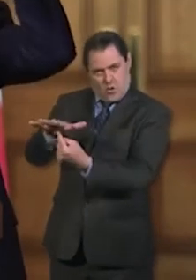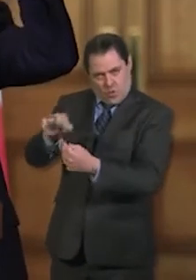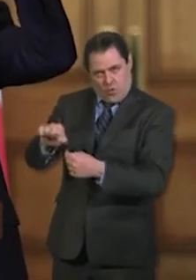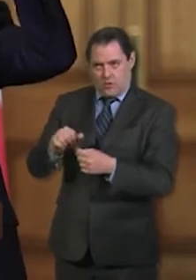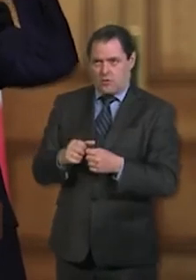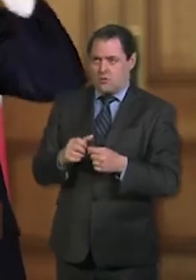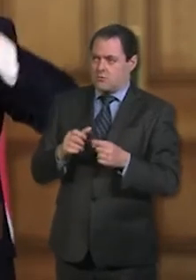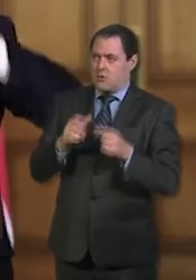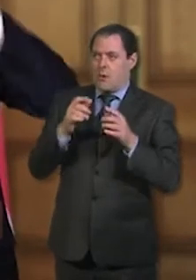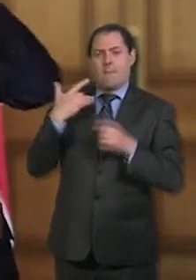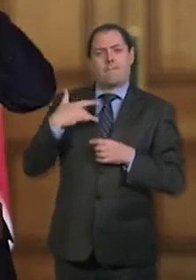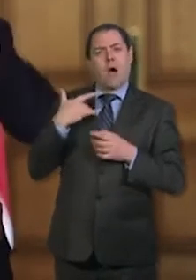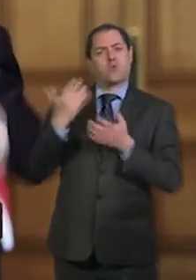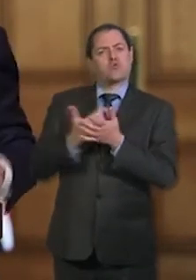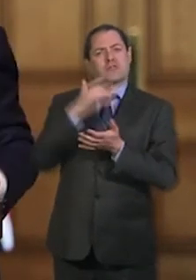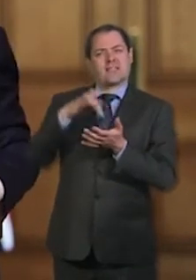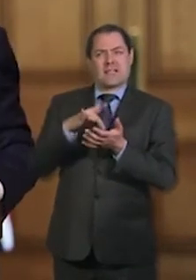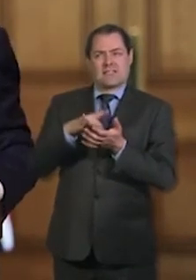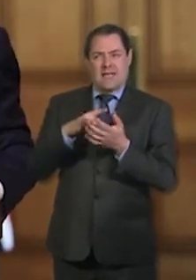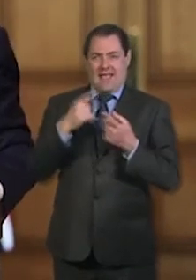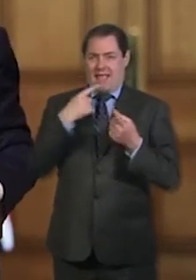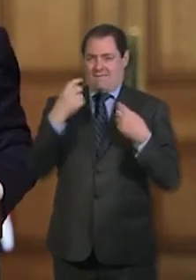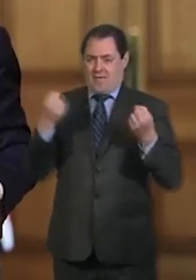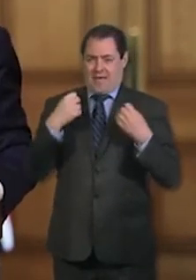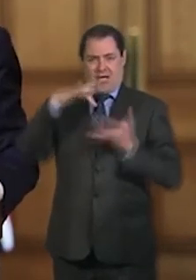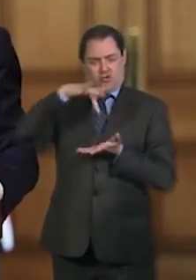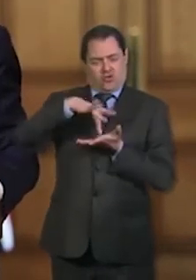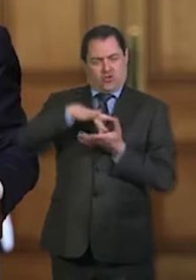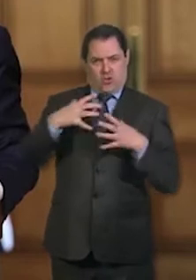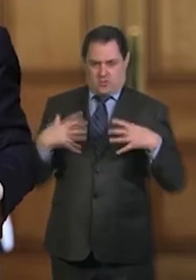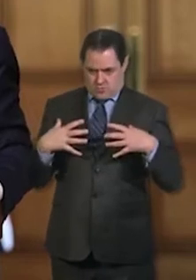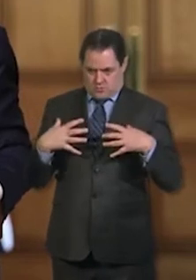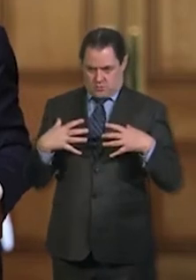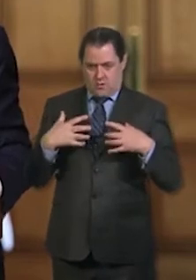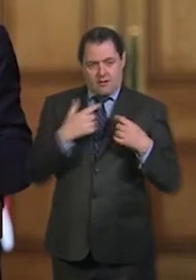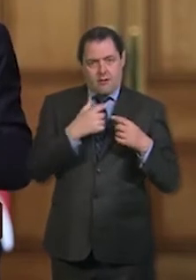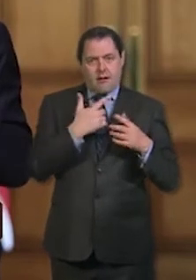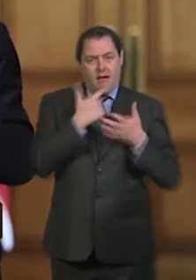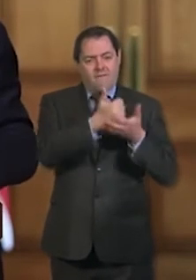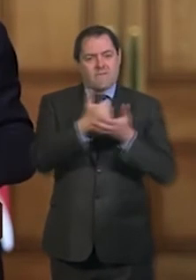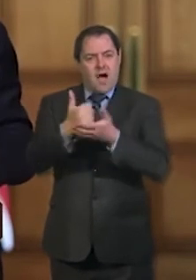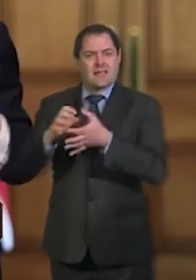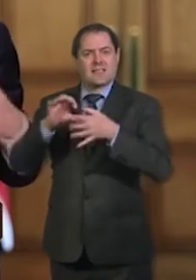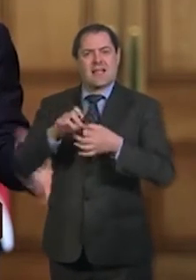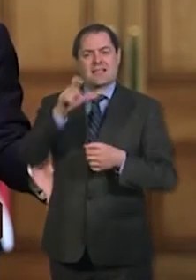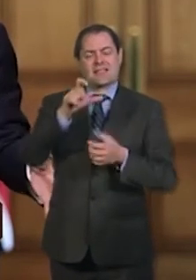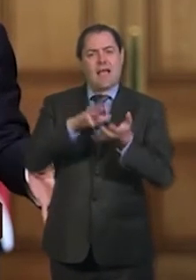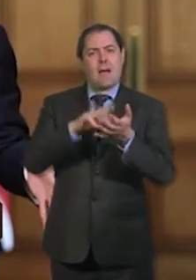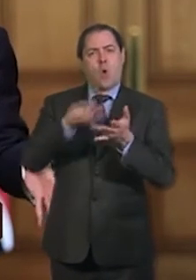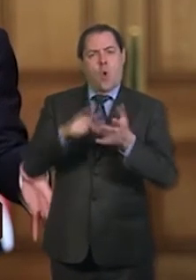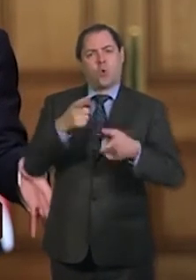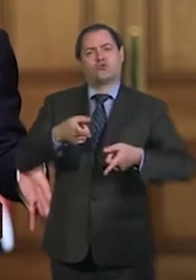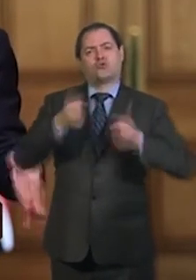the information. It advises the CMOs of the UK, who in turn give advice to ministers and